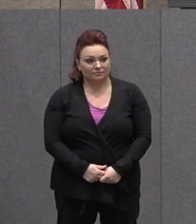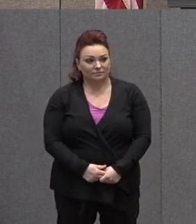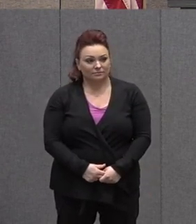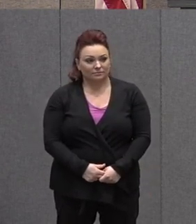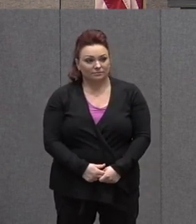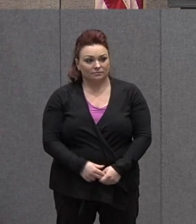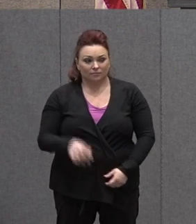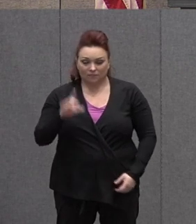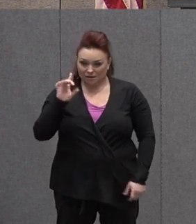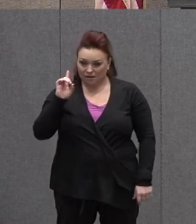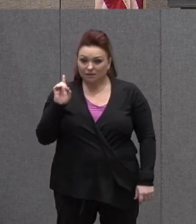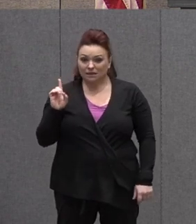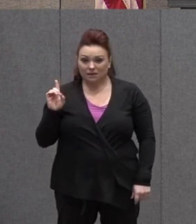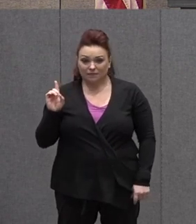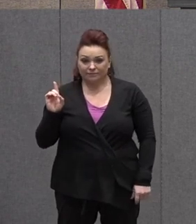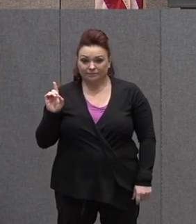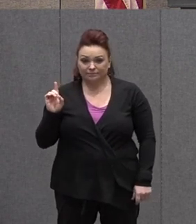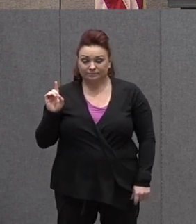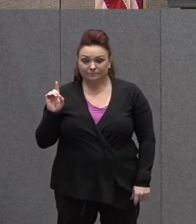D,